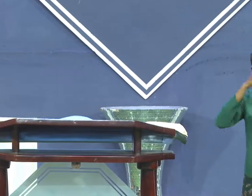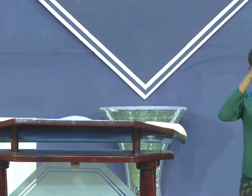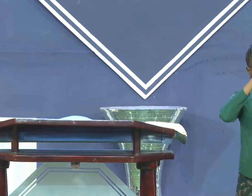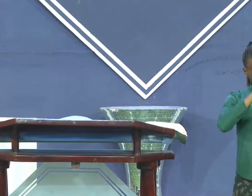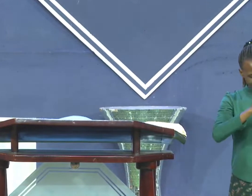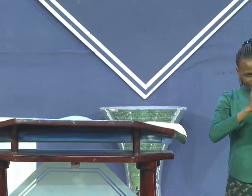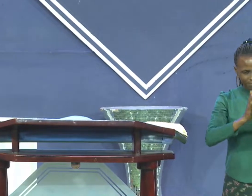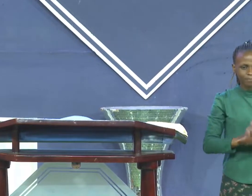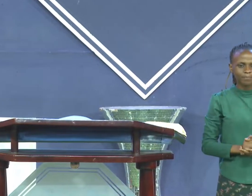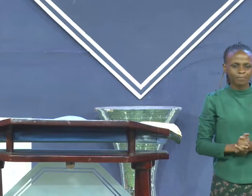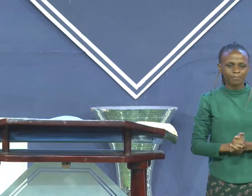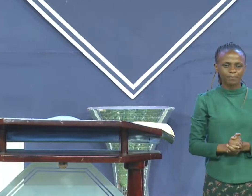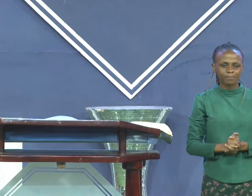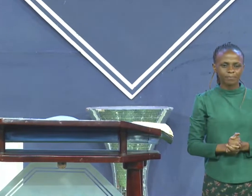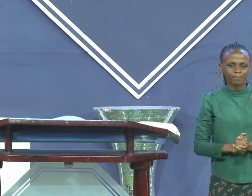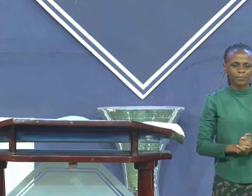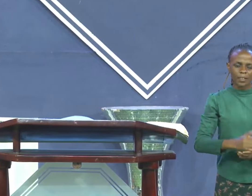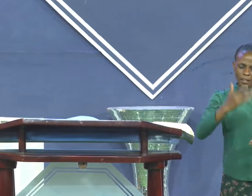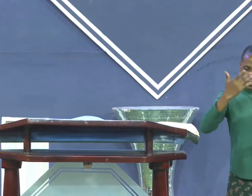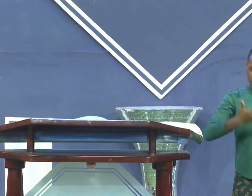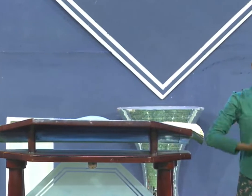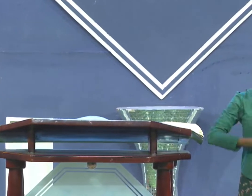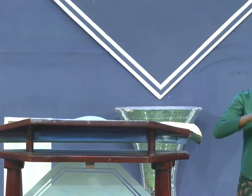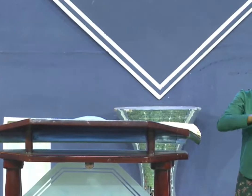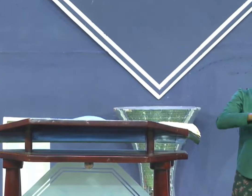praying. It has a revelation.